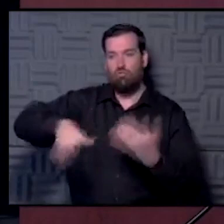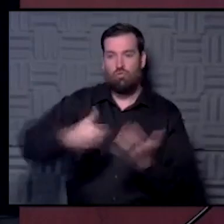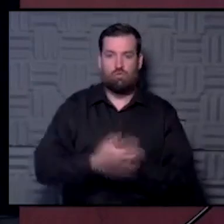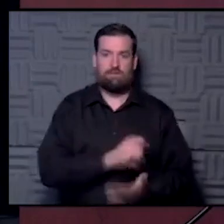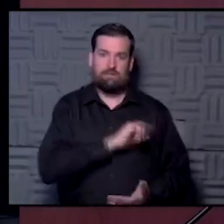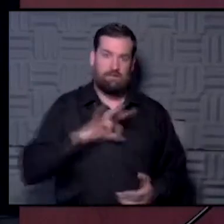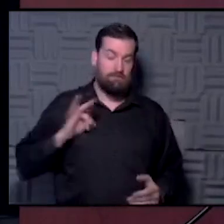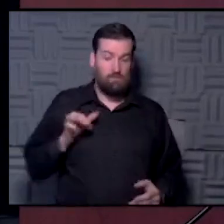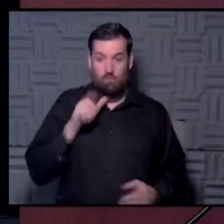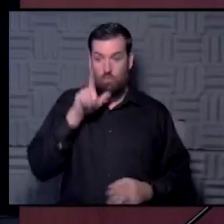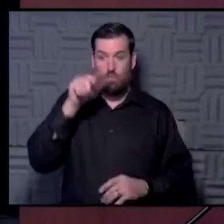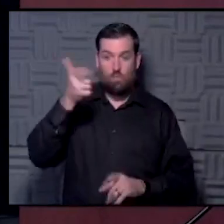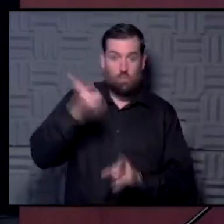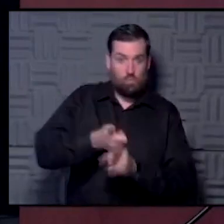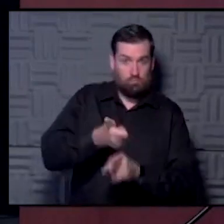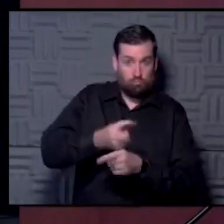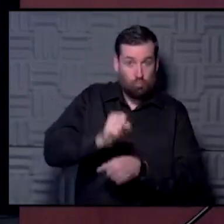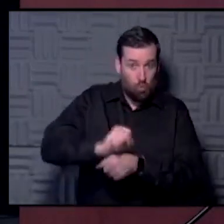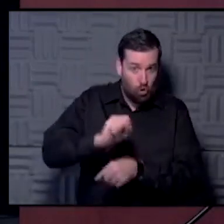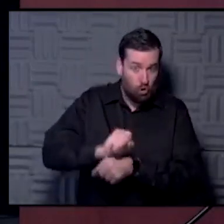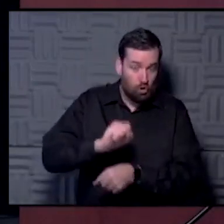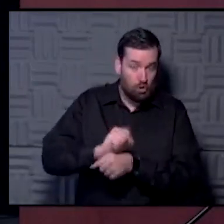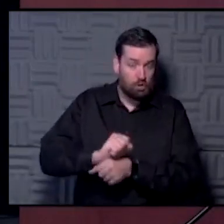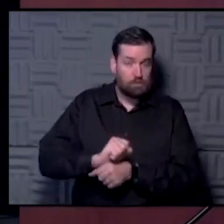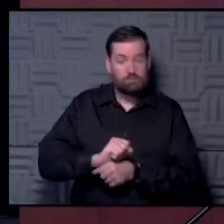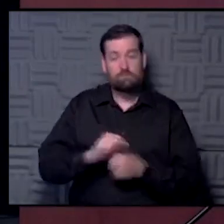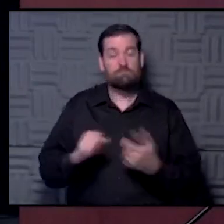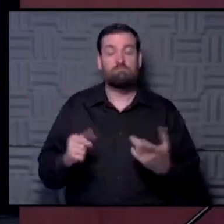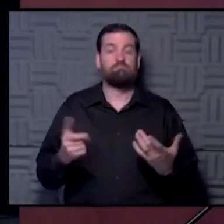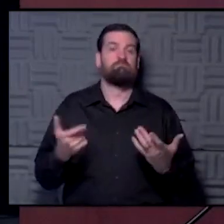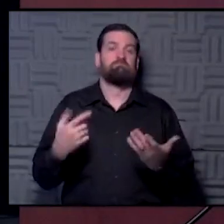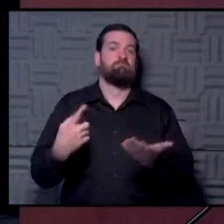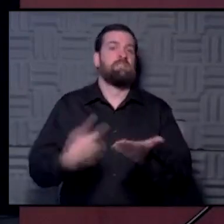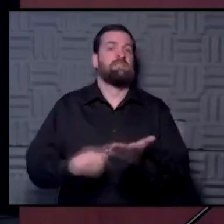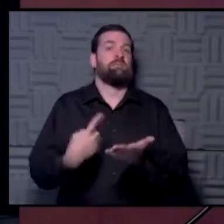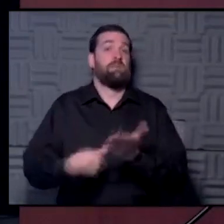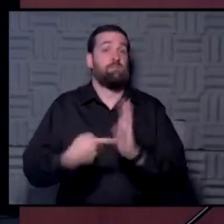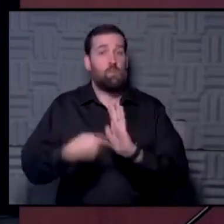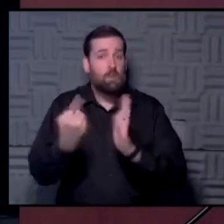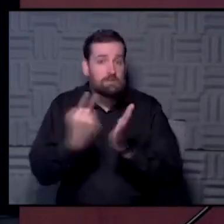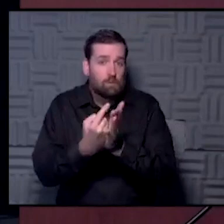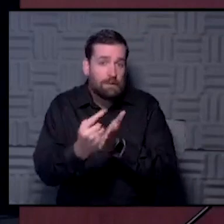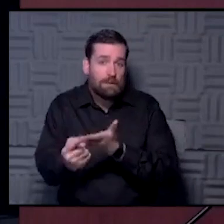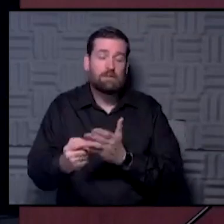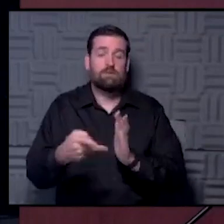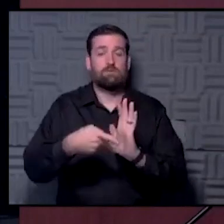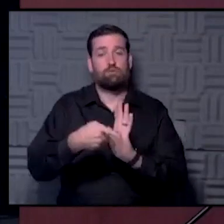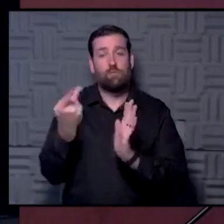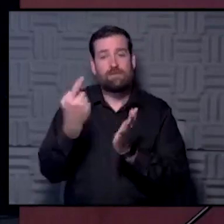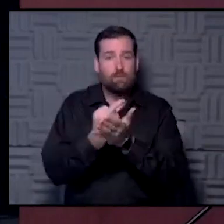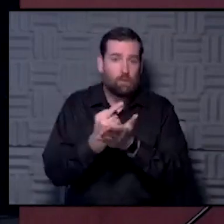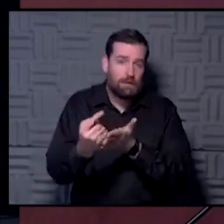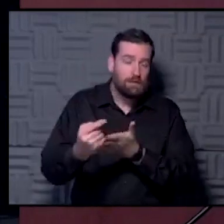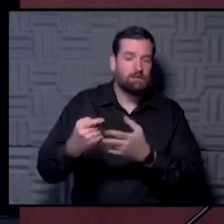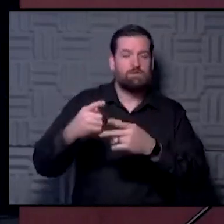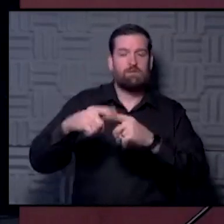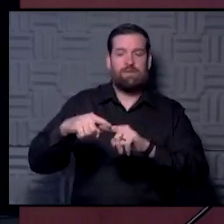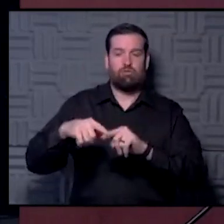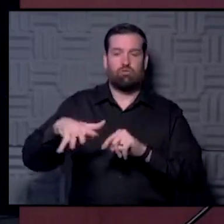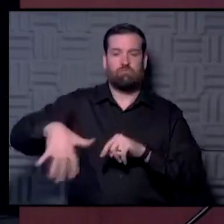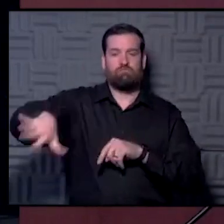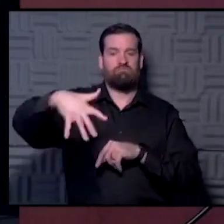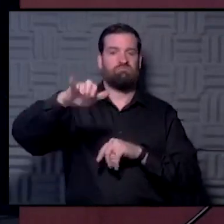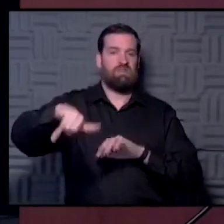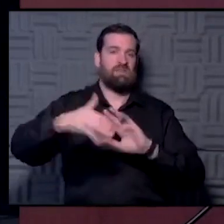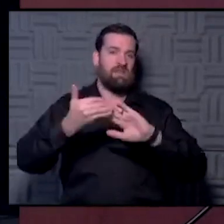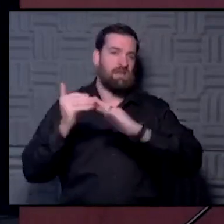works in a long-term care facility on a regular basis, sometimes even once a week or twice a week, depending on the transmission in that area, to